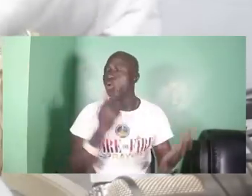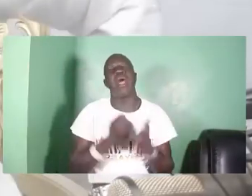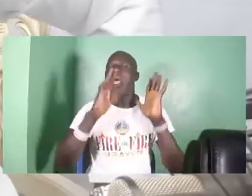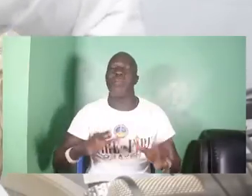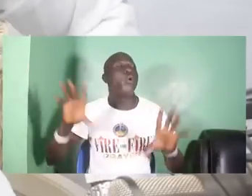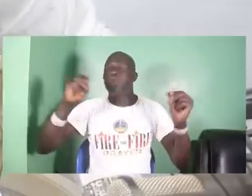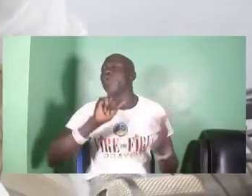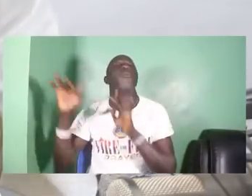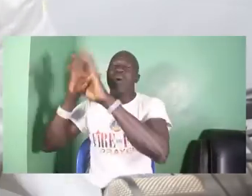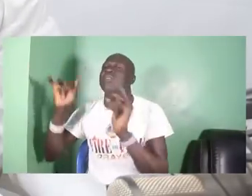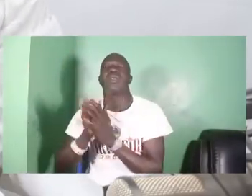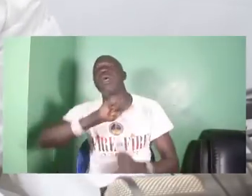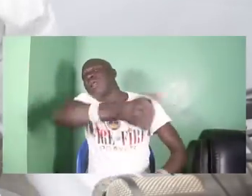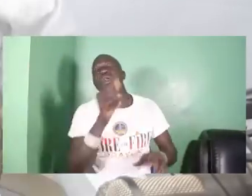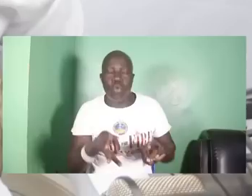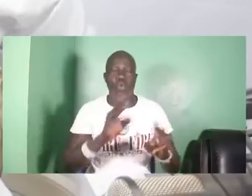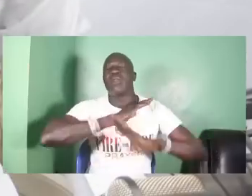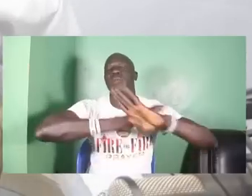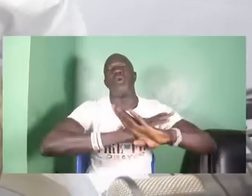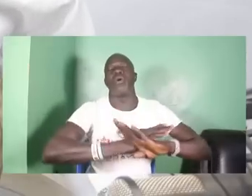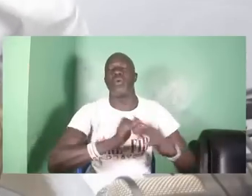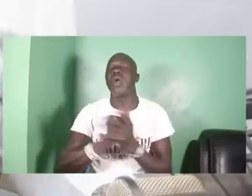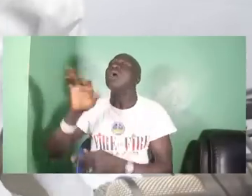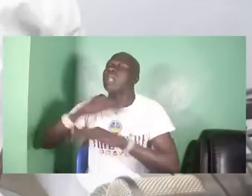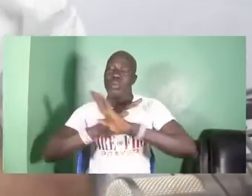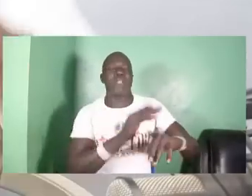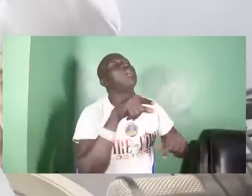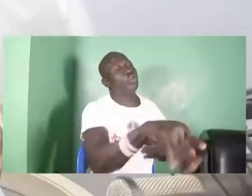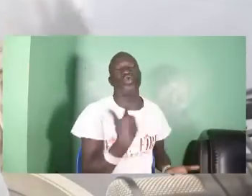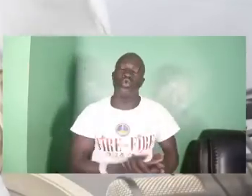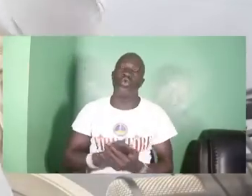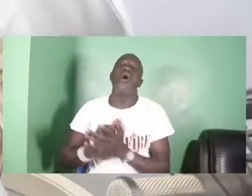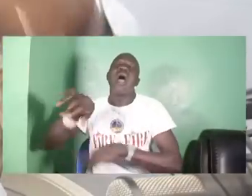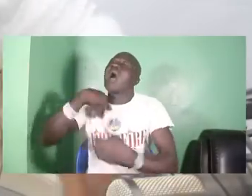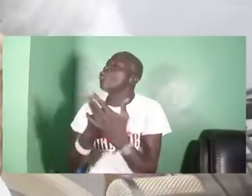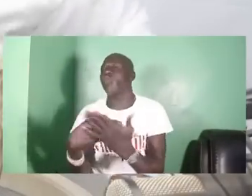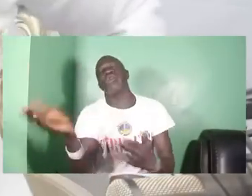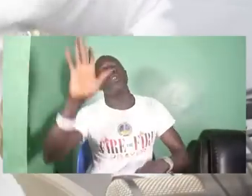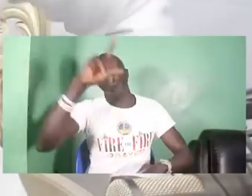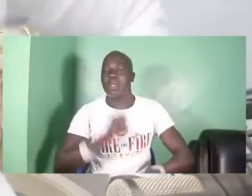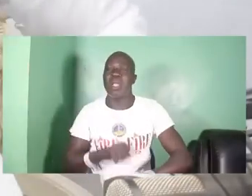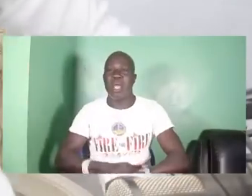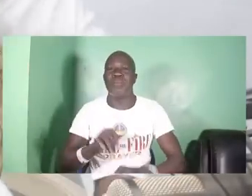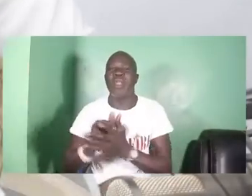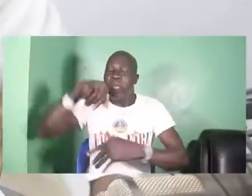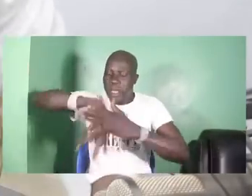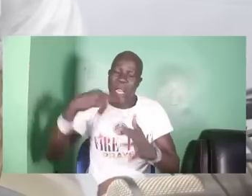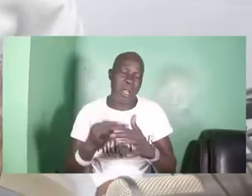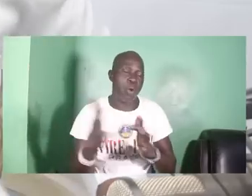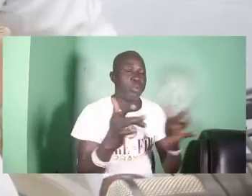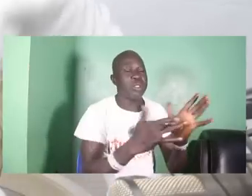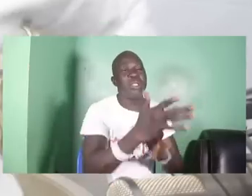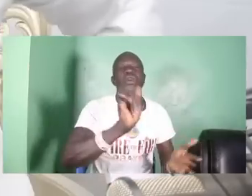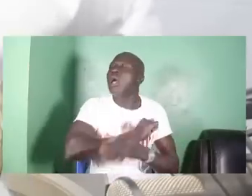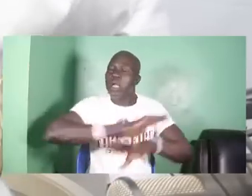help. No mercy. And your world has been blocked. They have been stagnated. They are wasting your time. One for Coco Ratio. In the name of